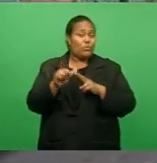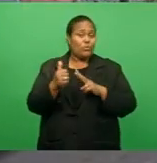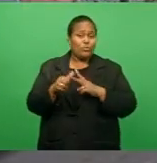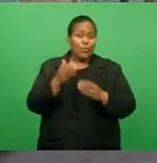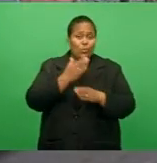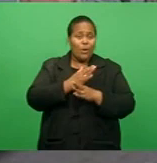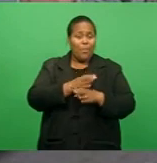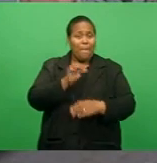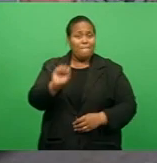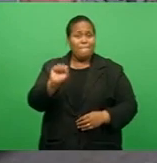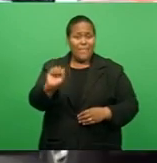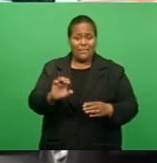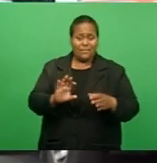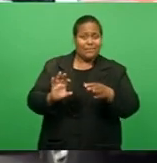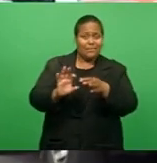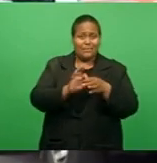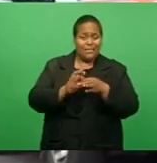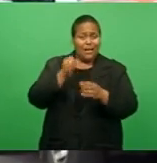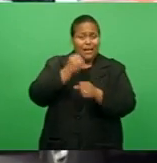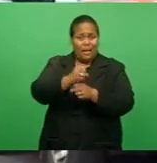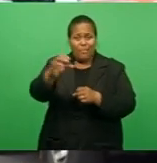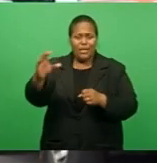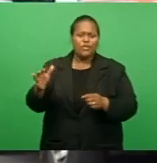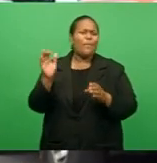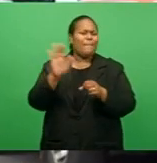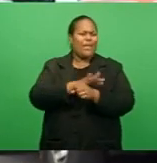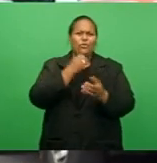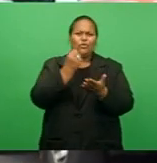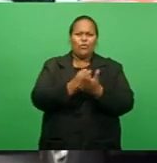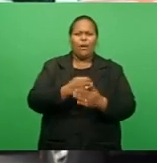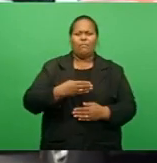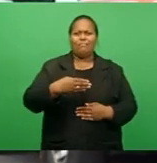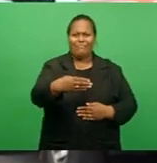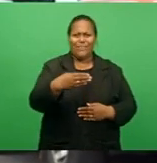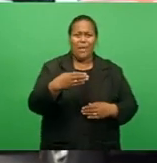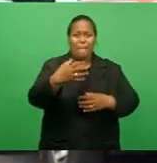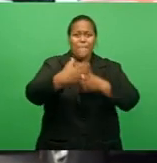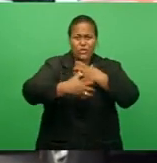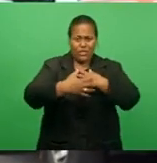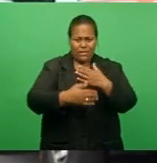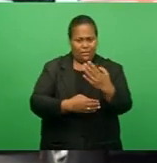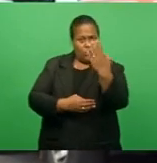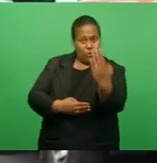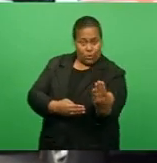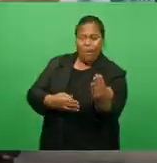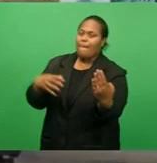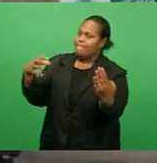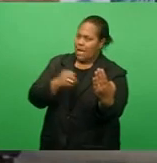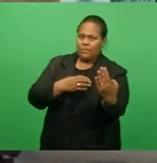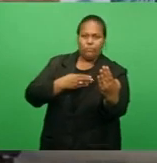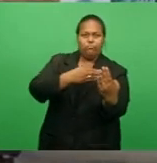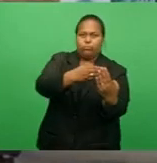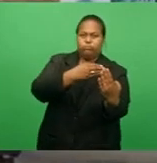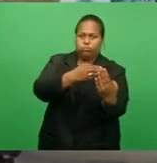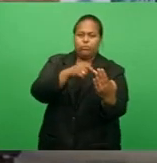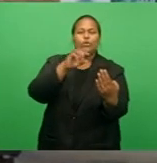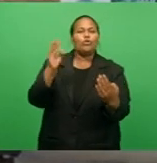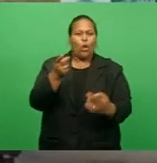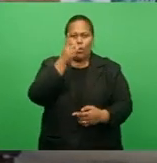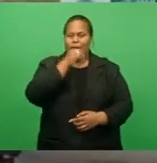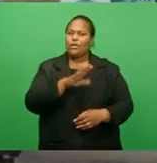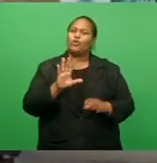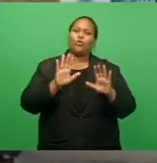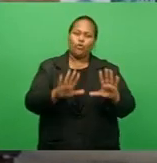and Vodafone Fiji to ensure e-ticketing machines in the north are fully functional and put in place measures to avoid assault